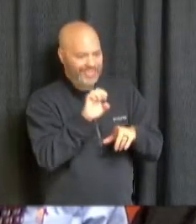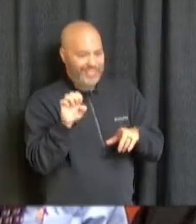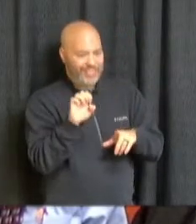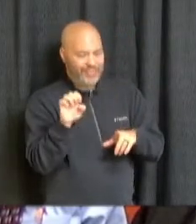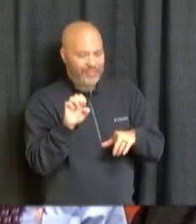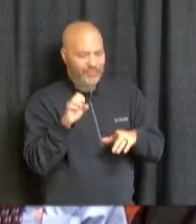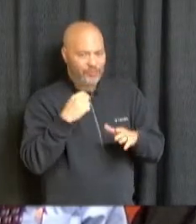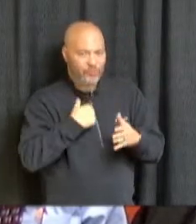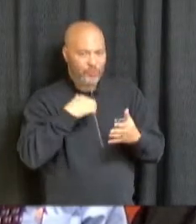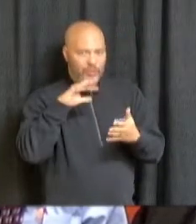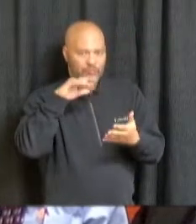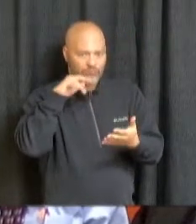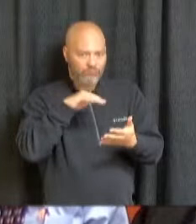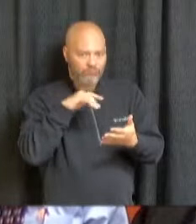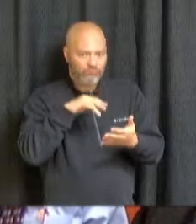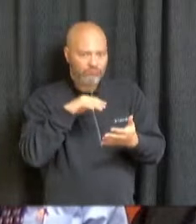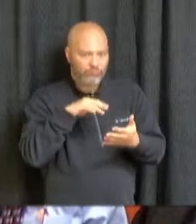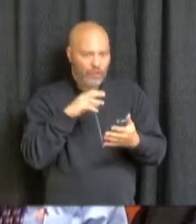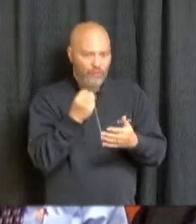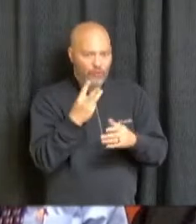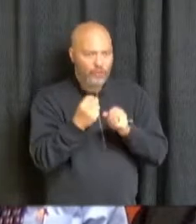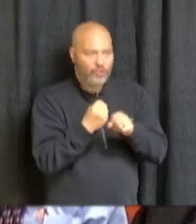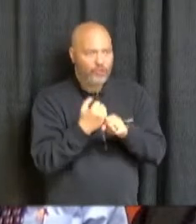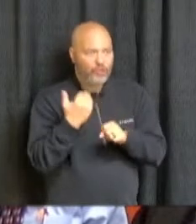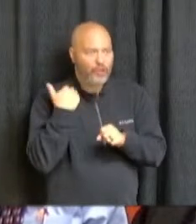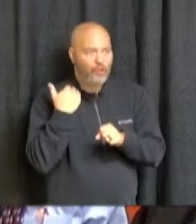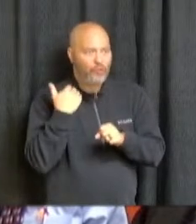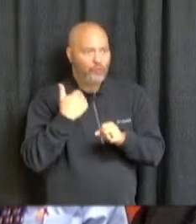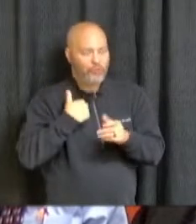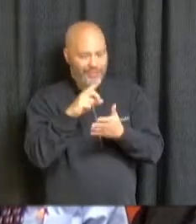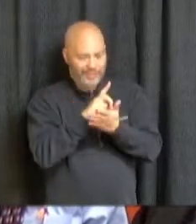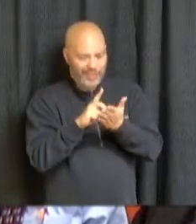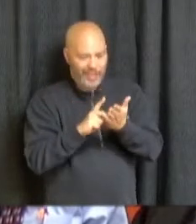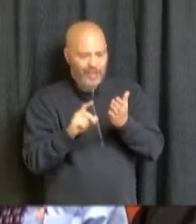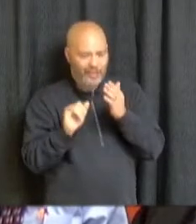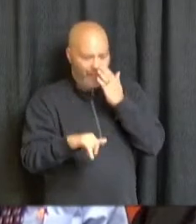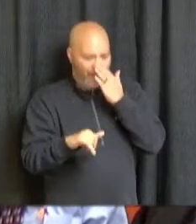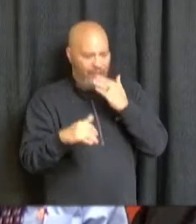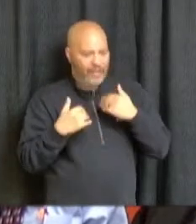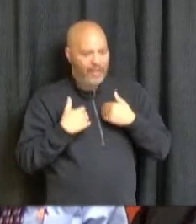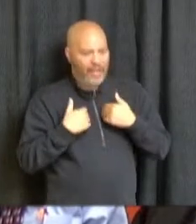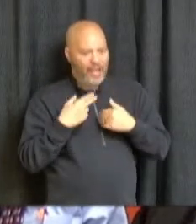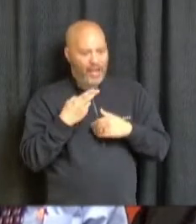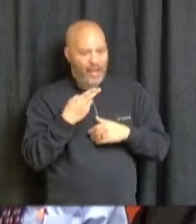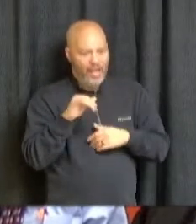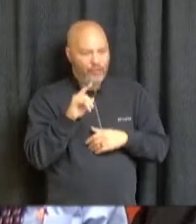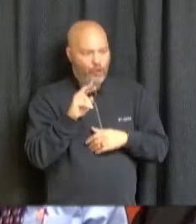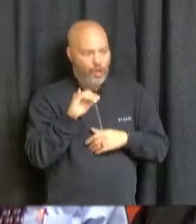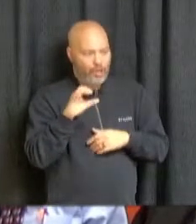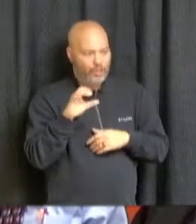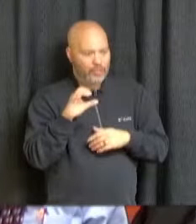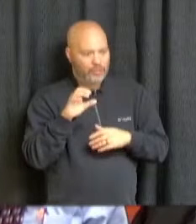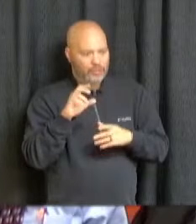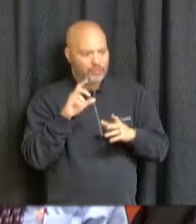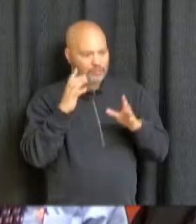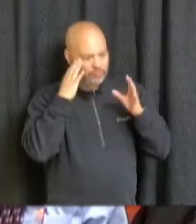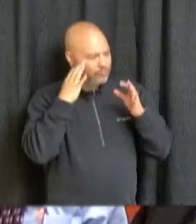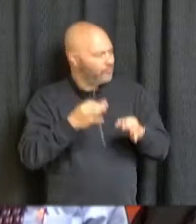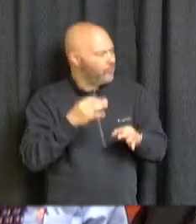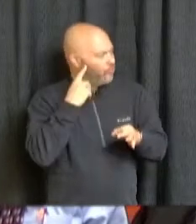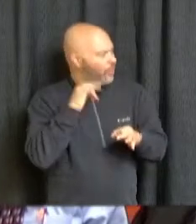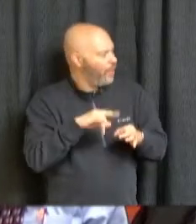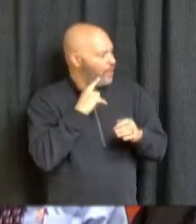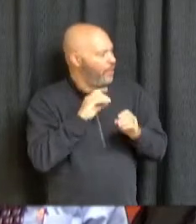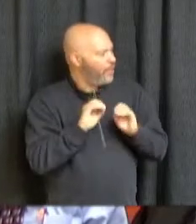a couple of years ago, we designed that and had a hydraulic determination done to it, and there